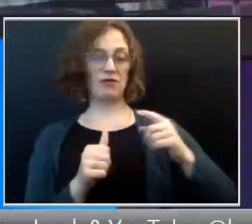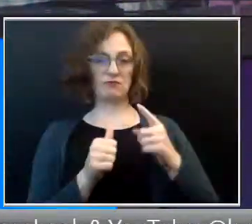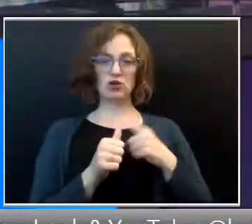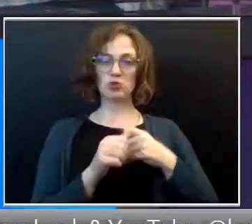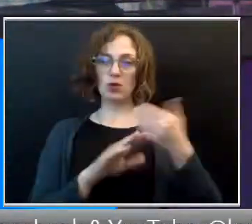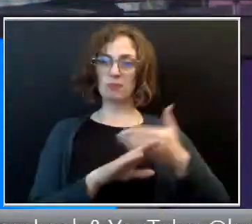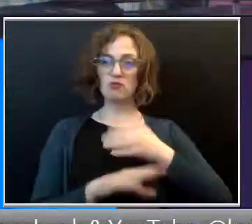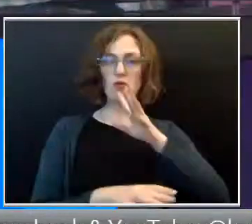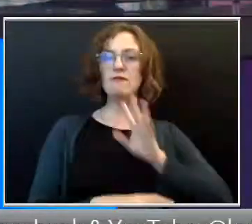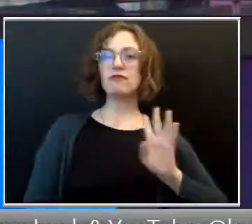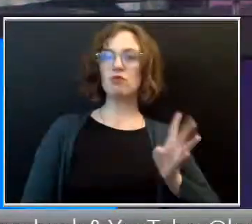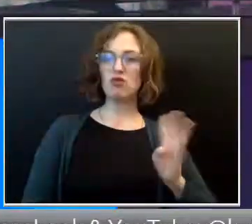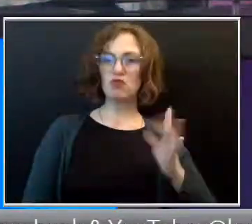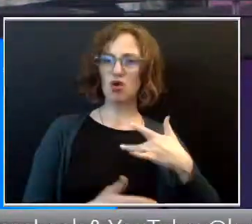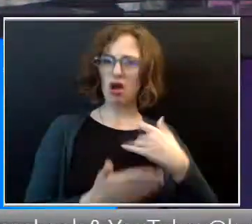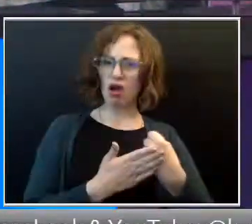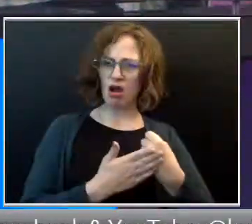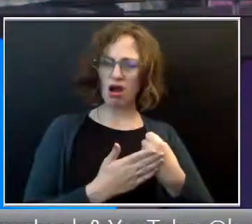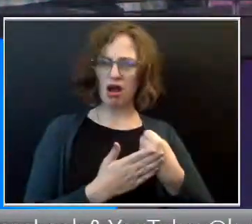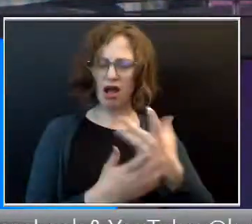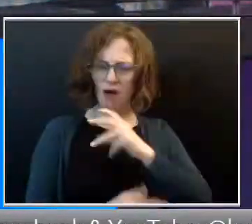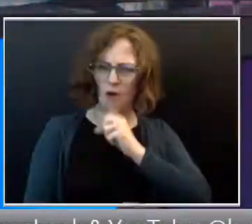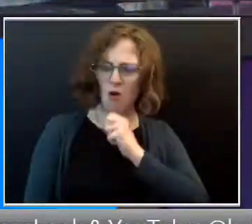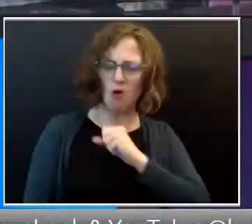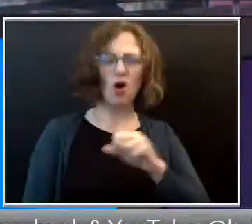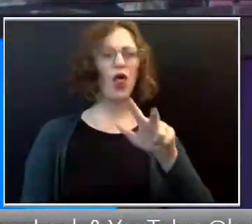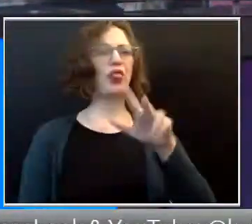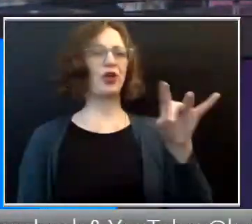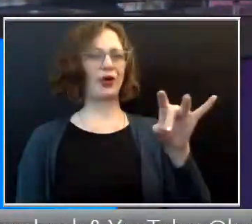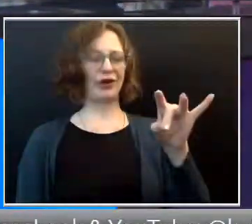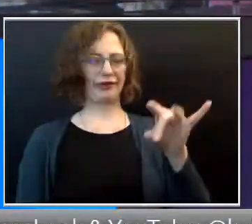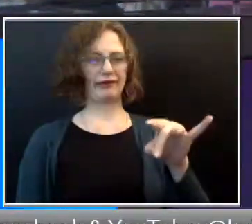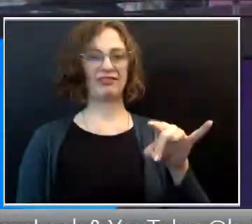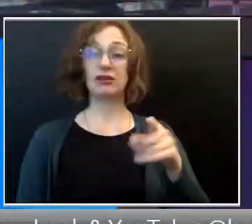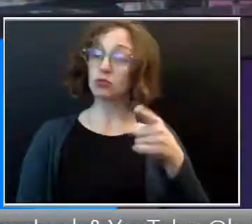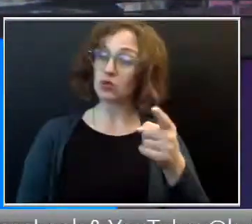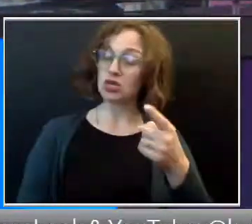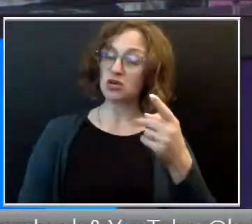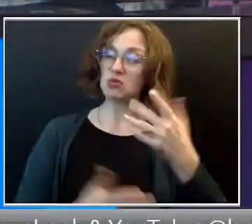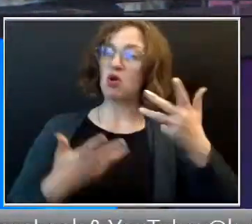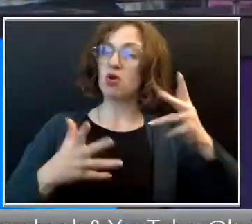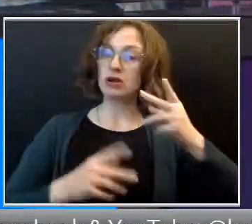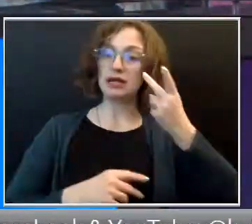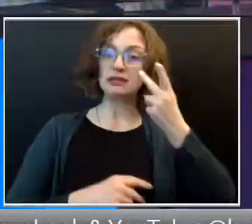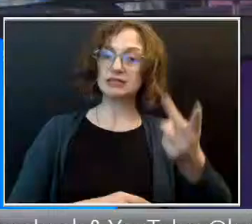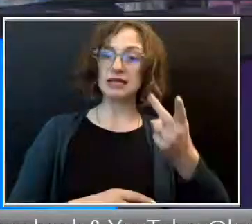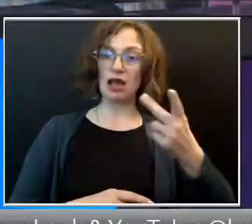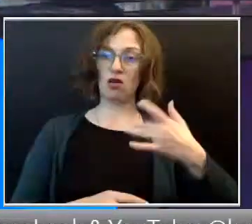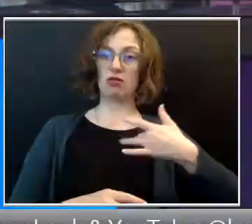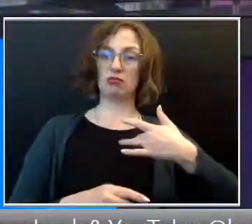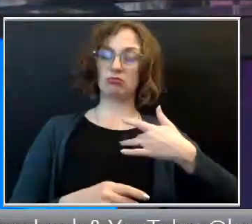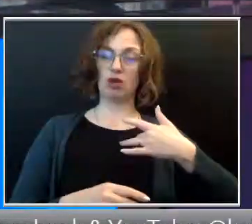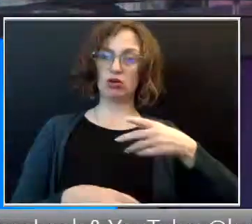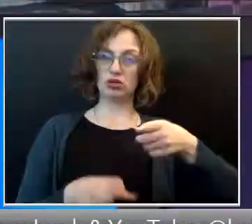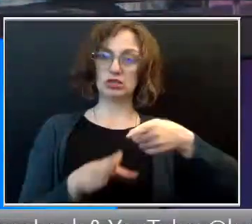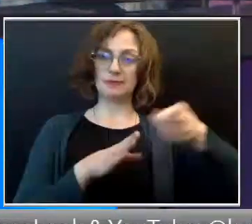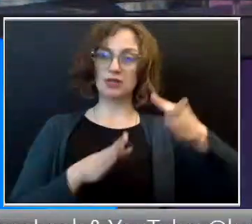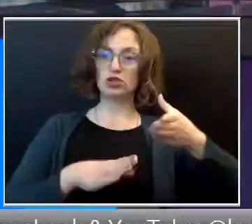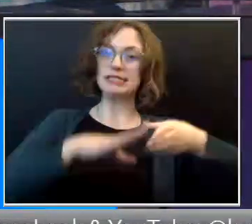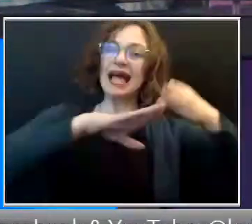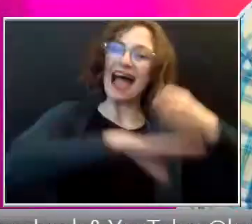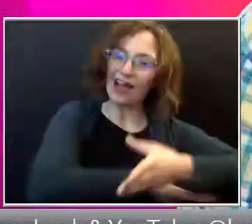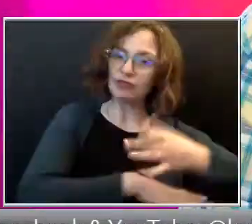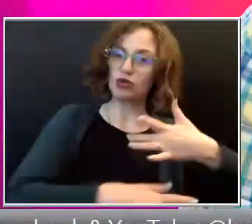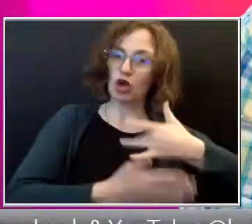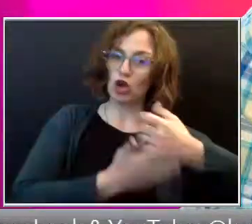attack? 38 years old. 38. And were you being seen by a cardiologist after the heart attack? Yes. I was